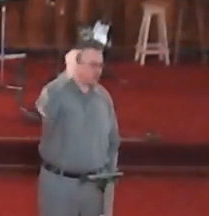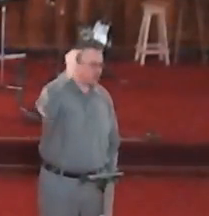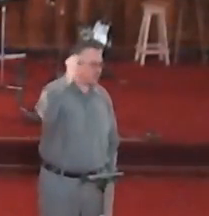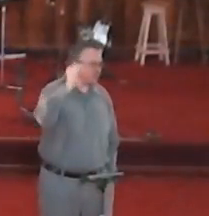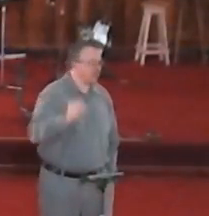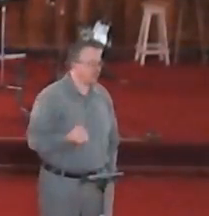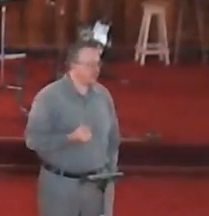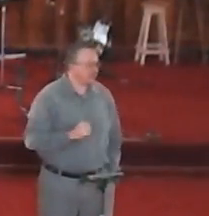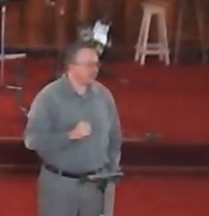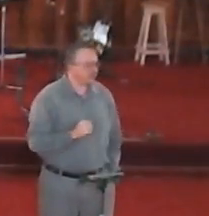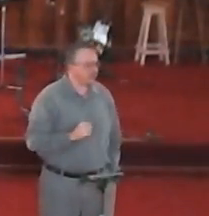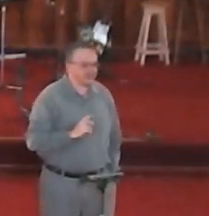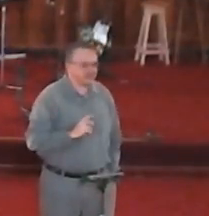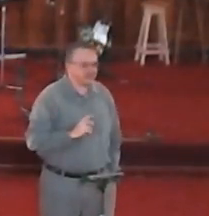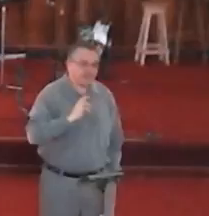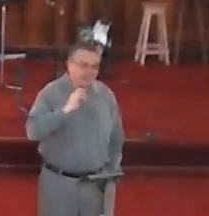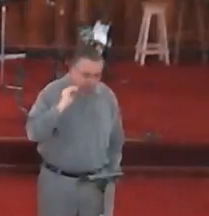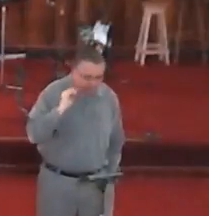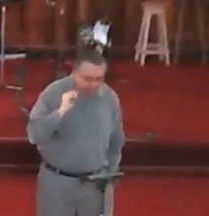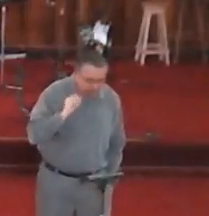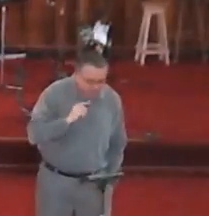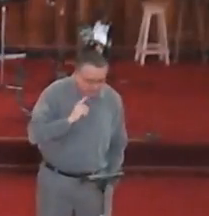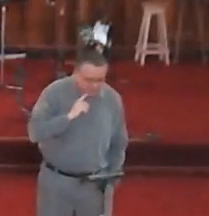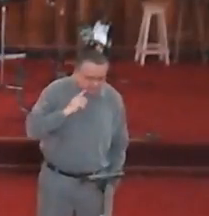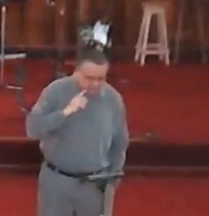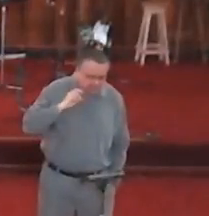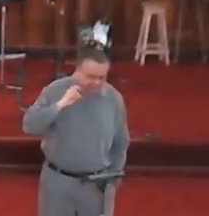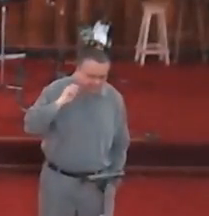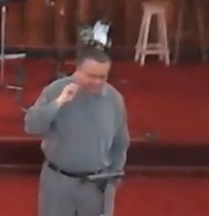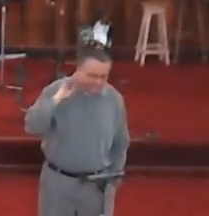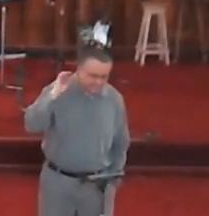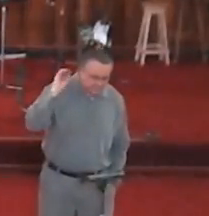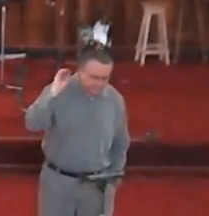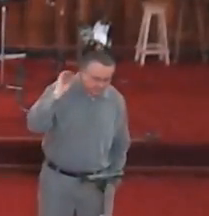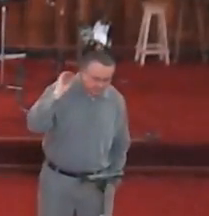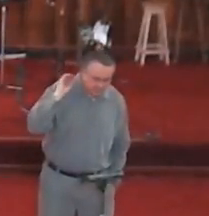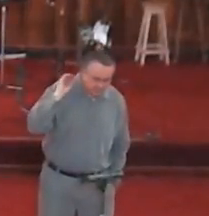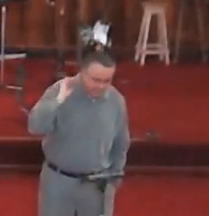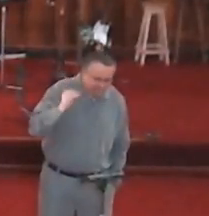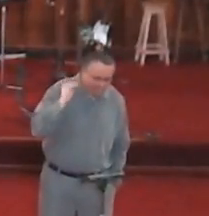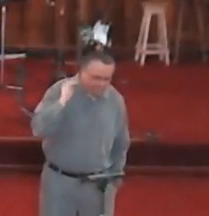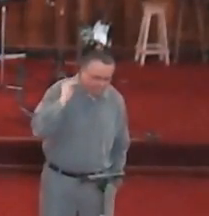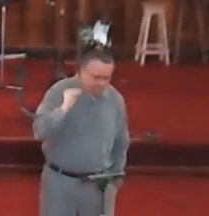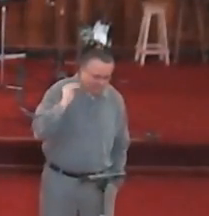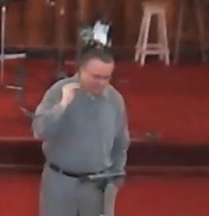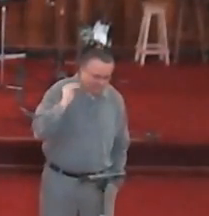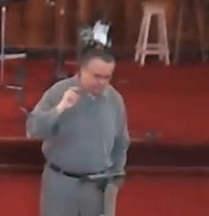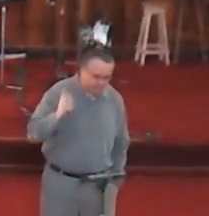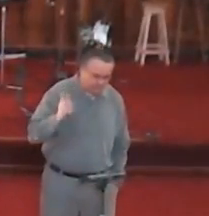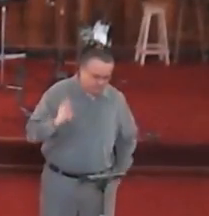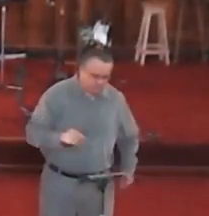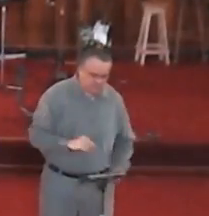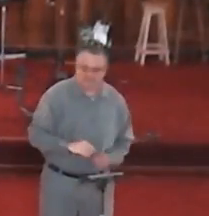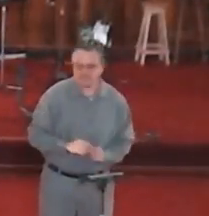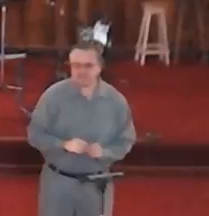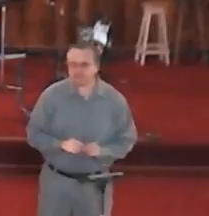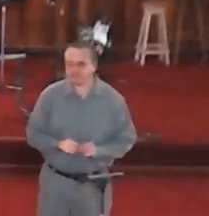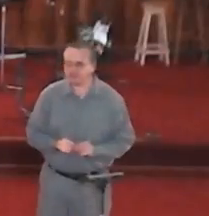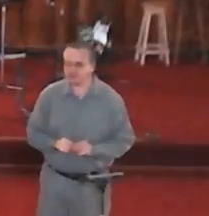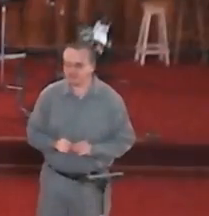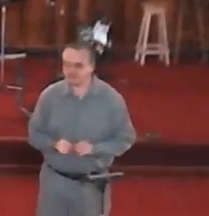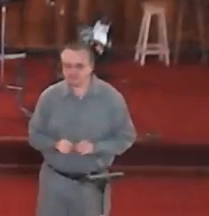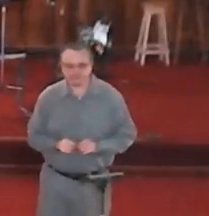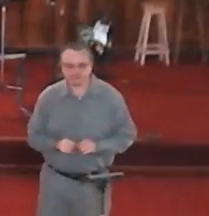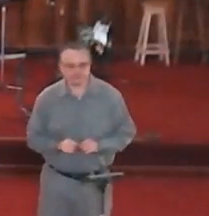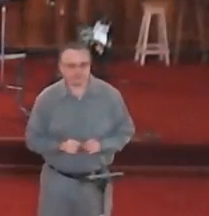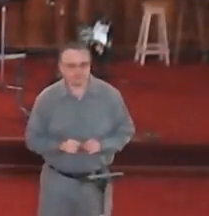que yo comencé anteriormente, hablando de que lo que hace Dios a través de la lengua inspirada de